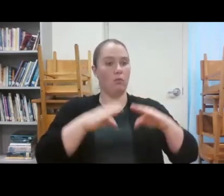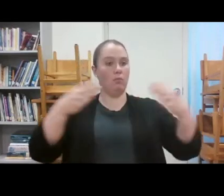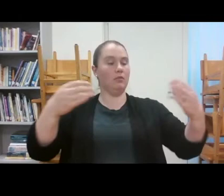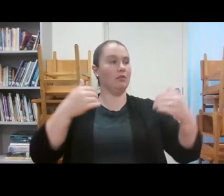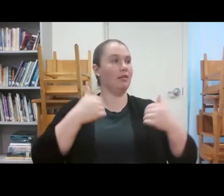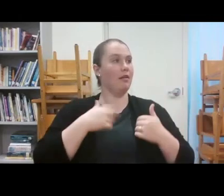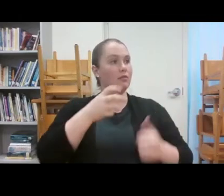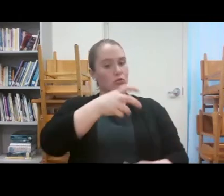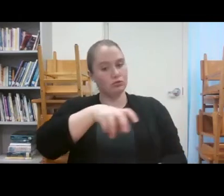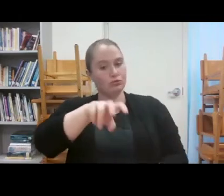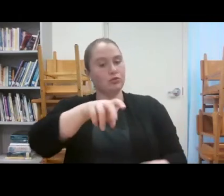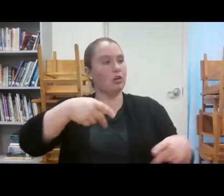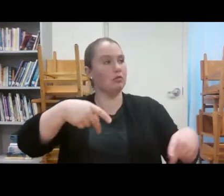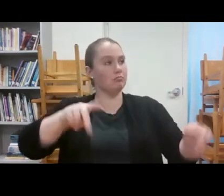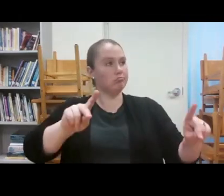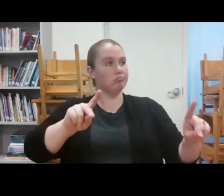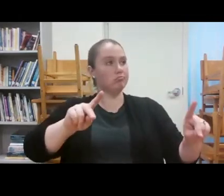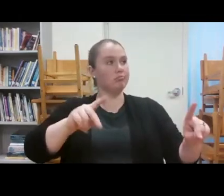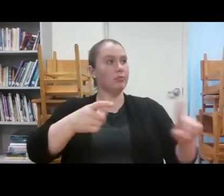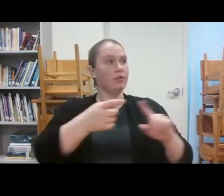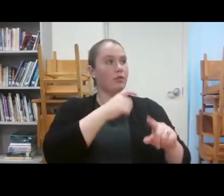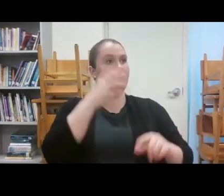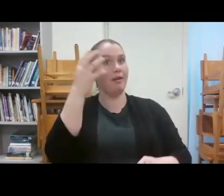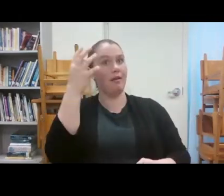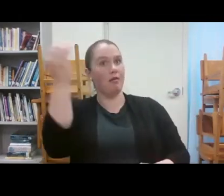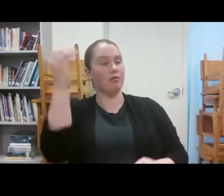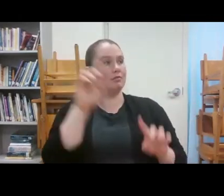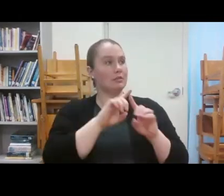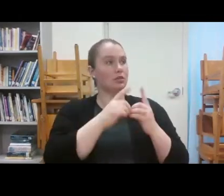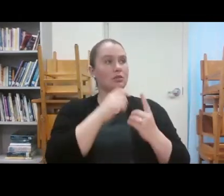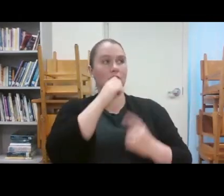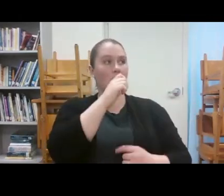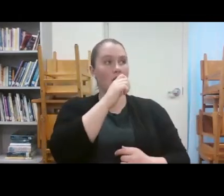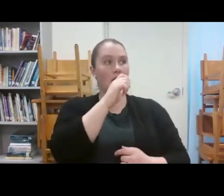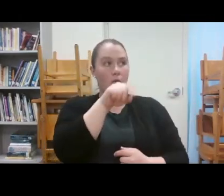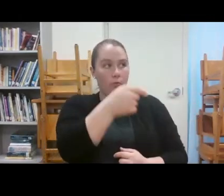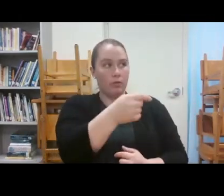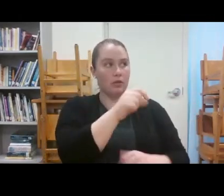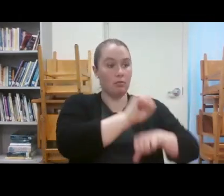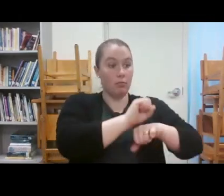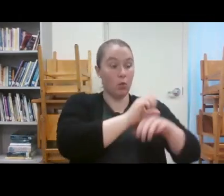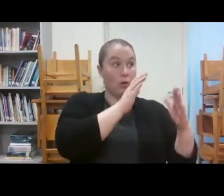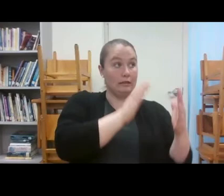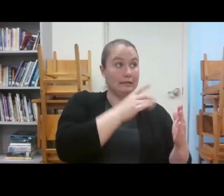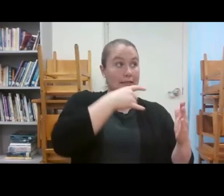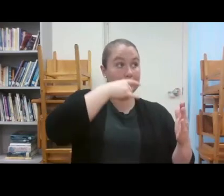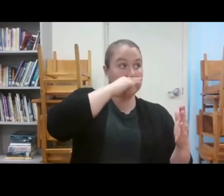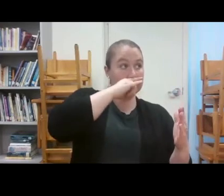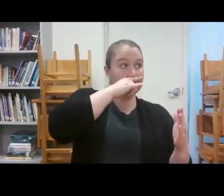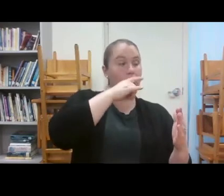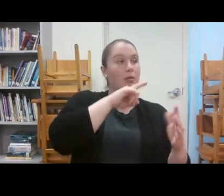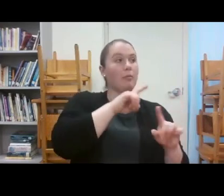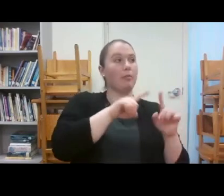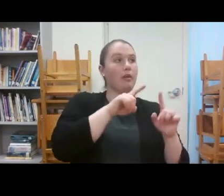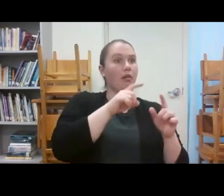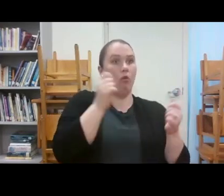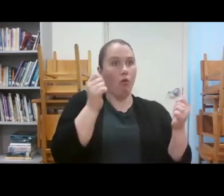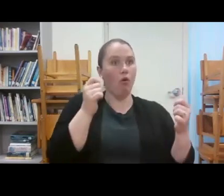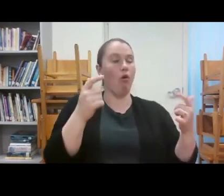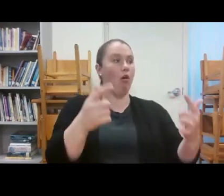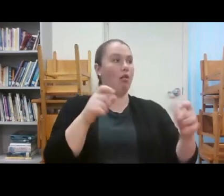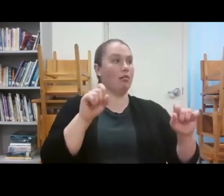transfer allowances from out of the district, not just for employees, kids, but from, you know, anybody. So we are seeing increase